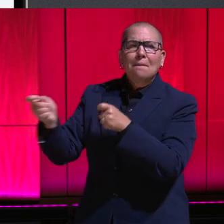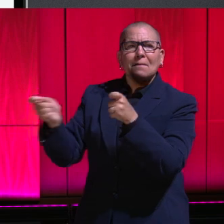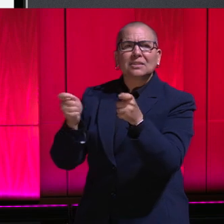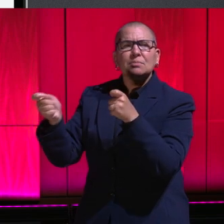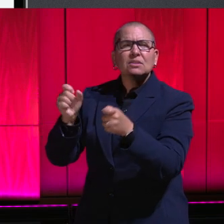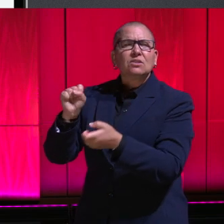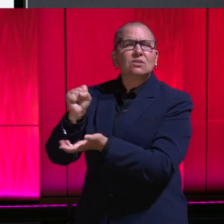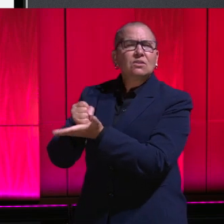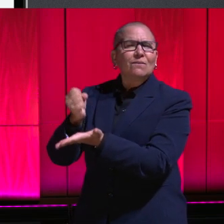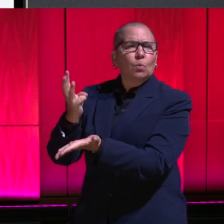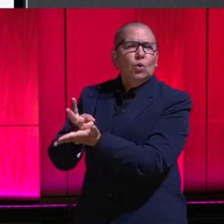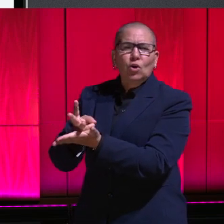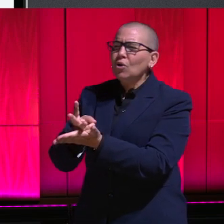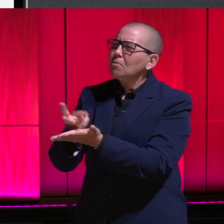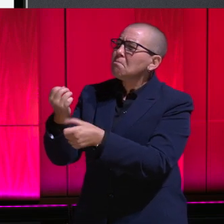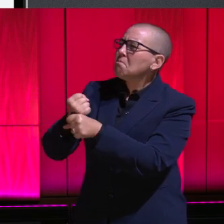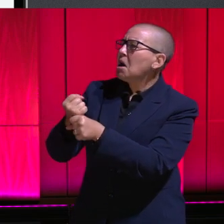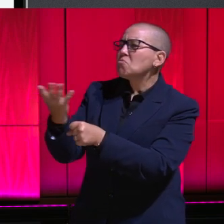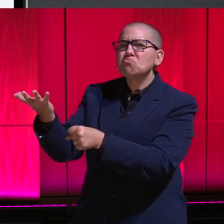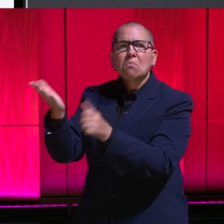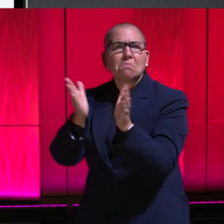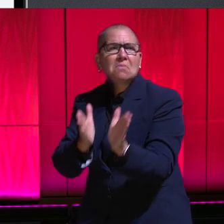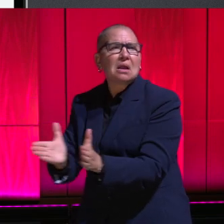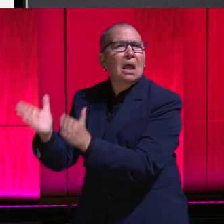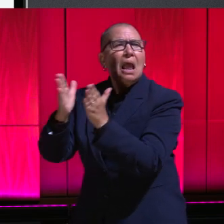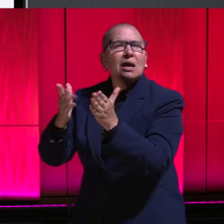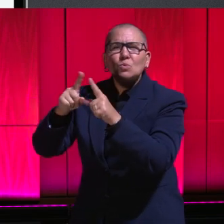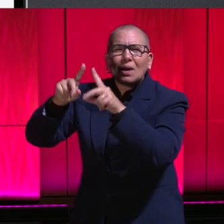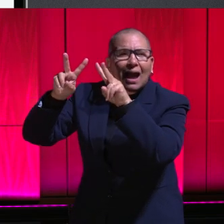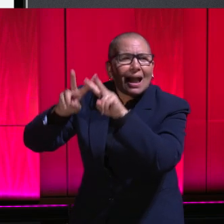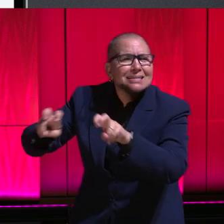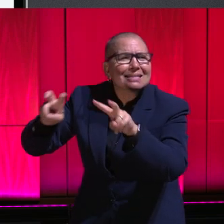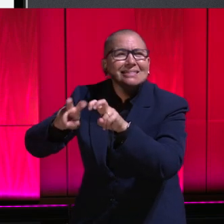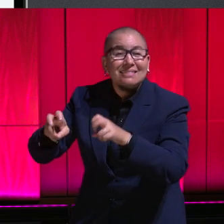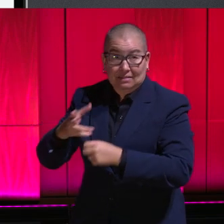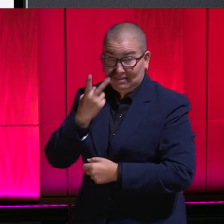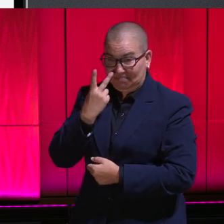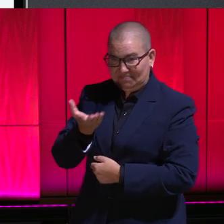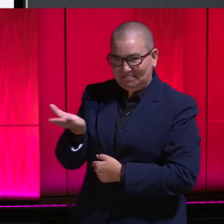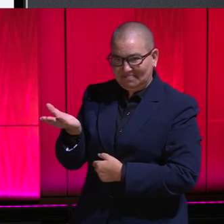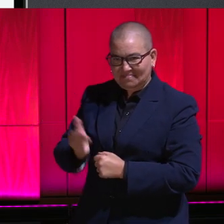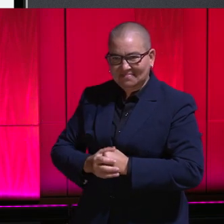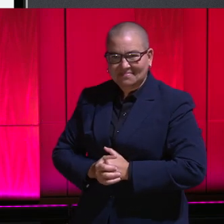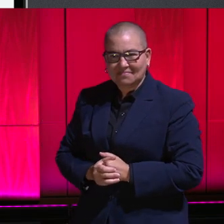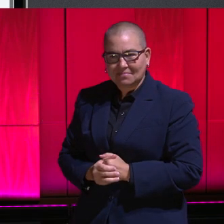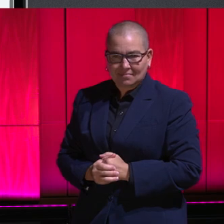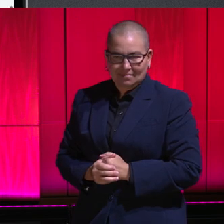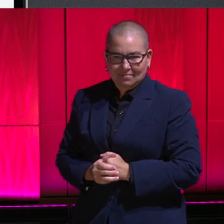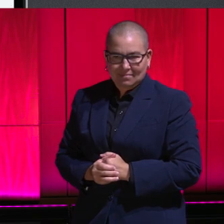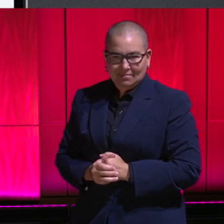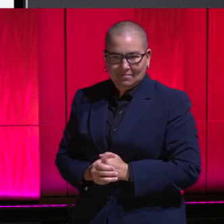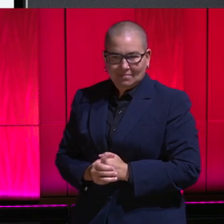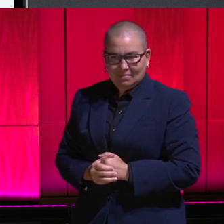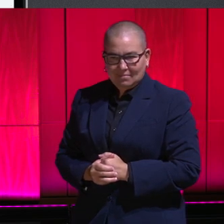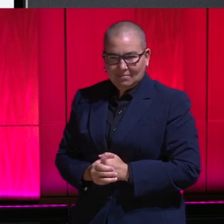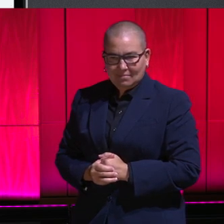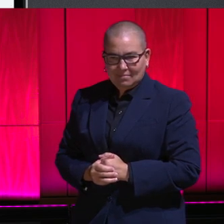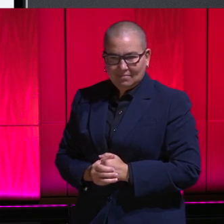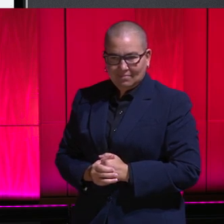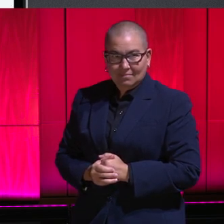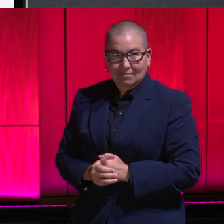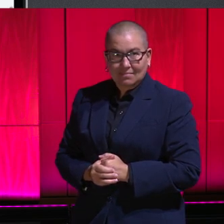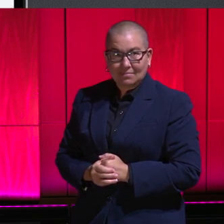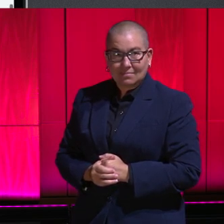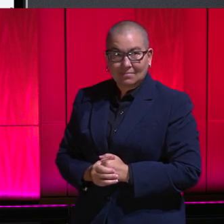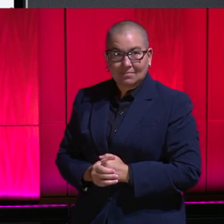the AI assistant will quickly achieve this for us, and it will bring us to a computer that has that update plan applied. And